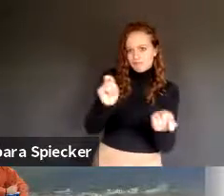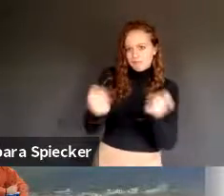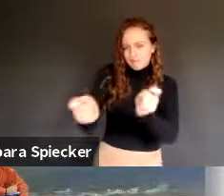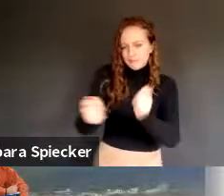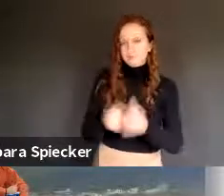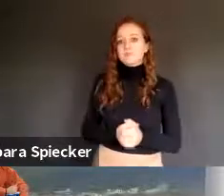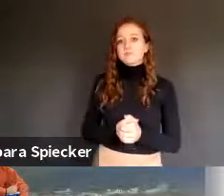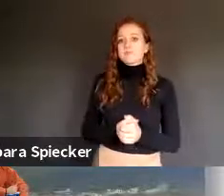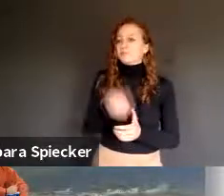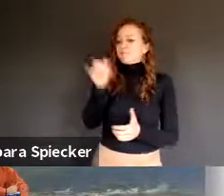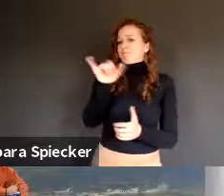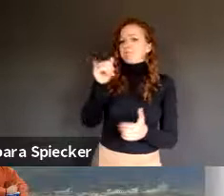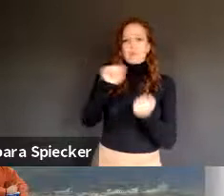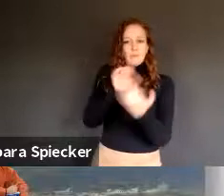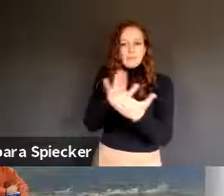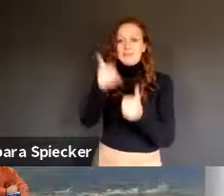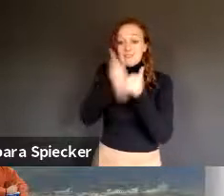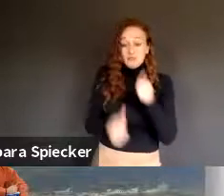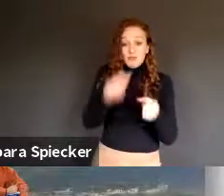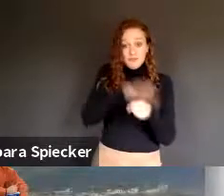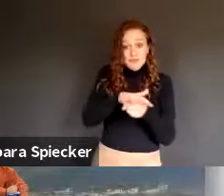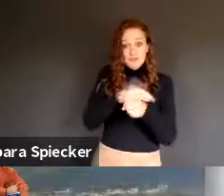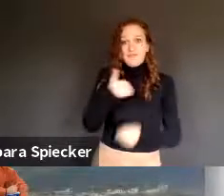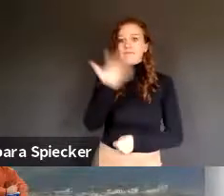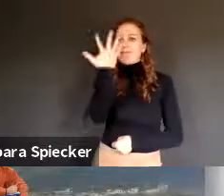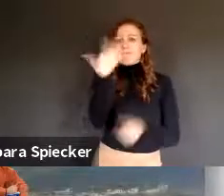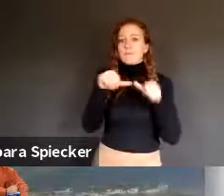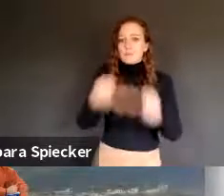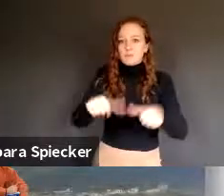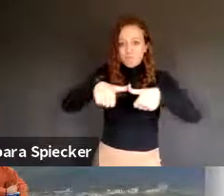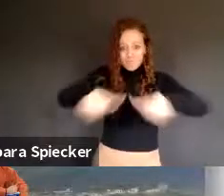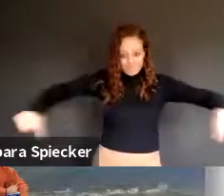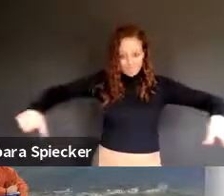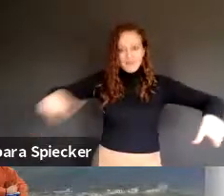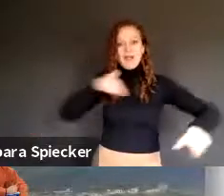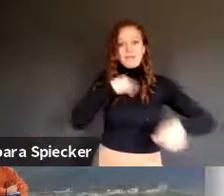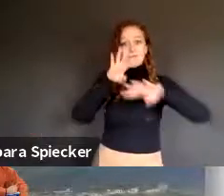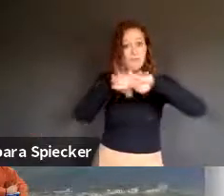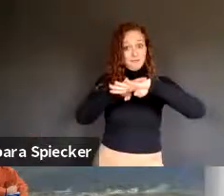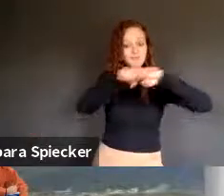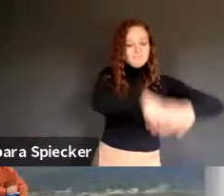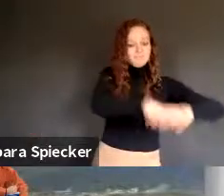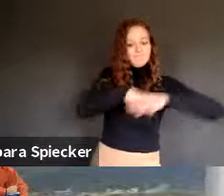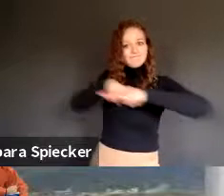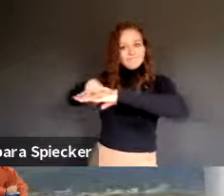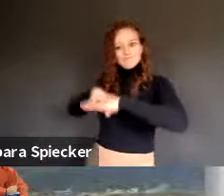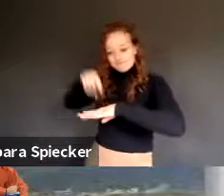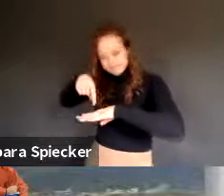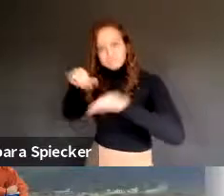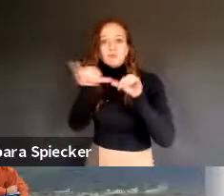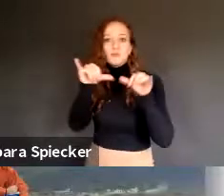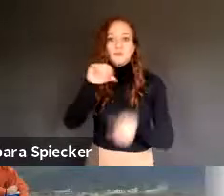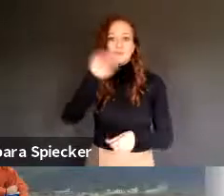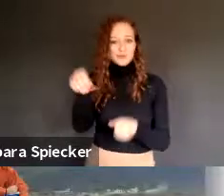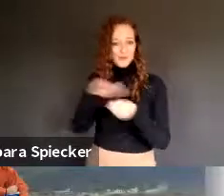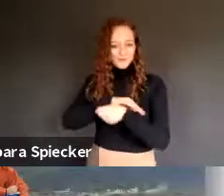Both of these studies used percent cover to examine changes in algal abundance across regions. Each site within